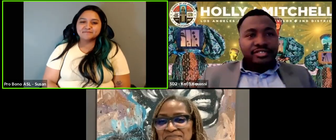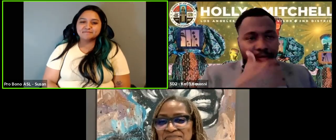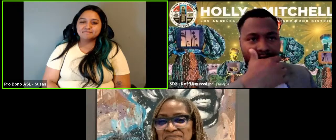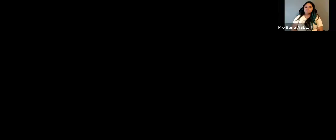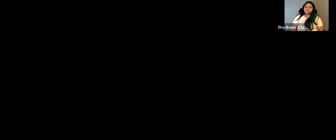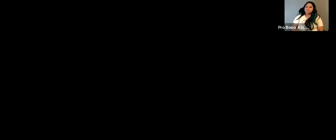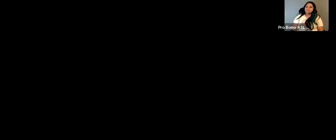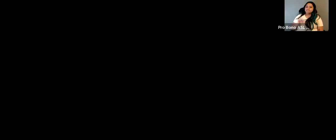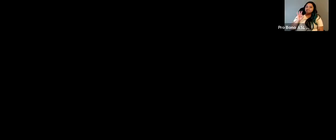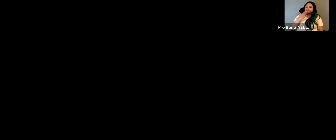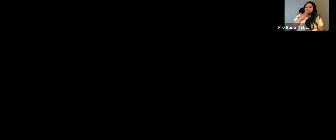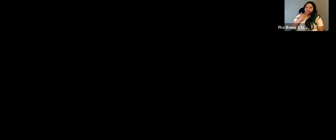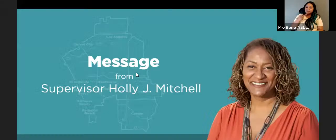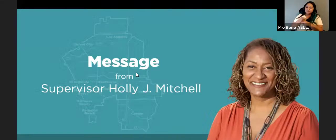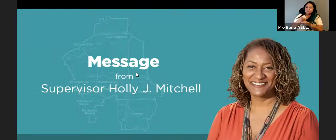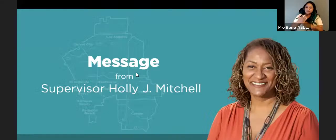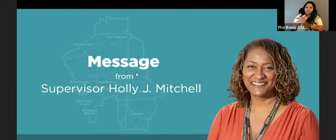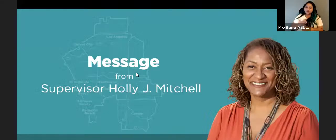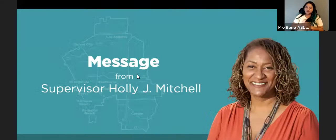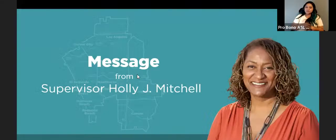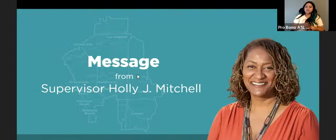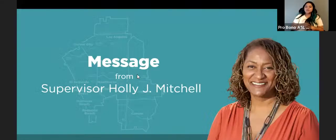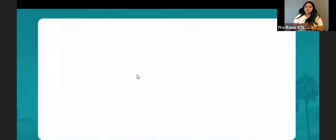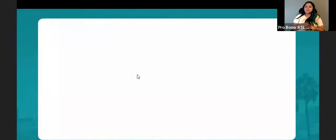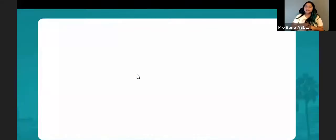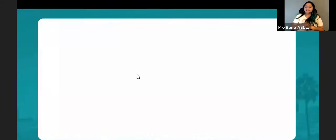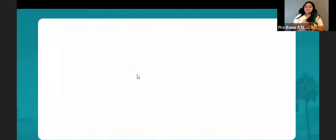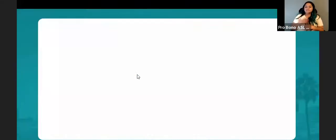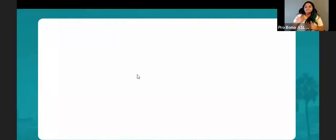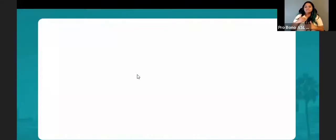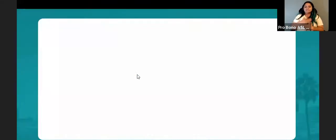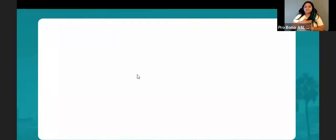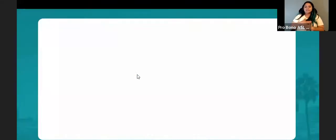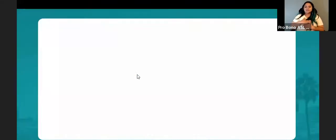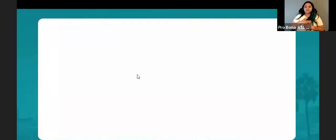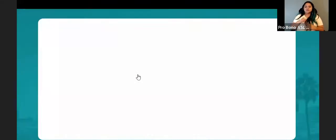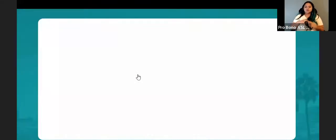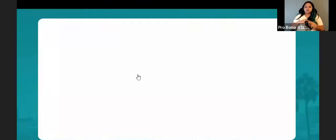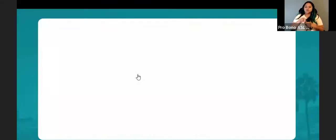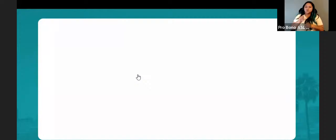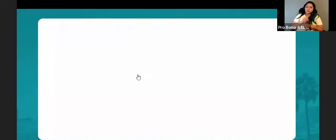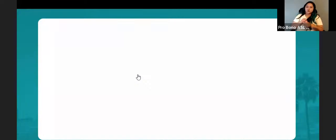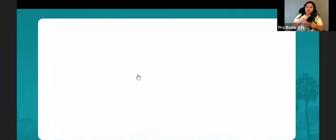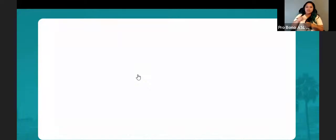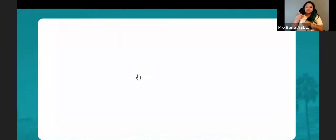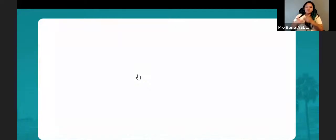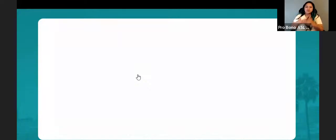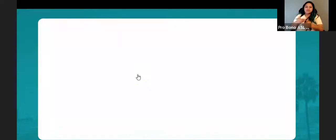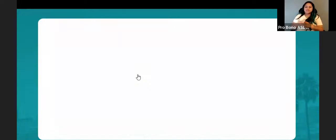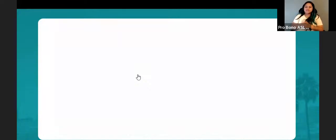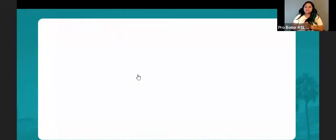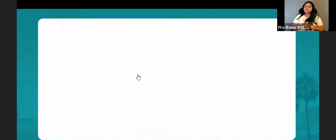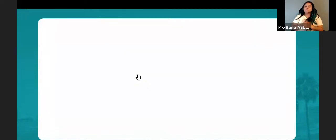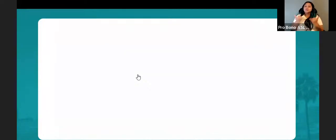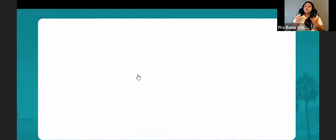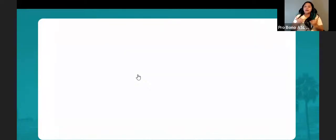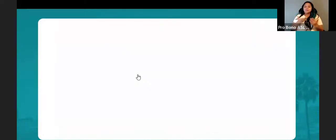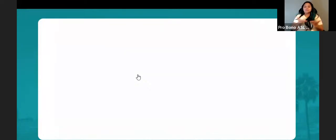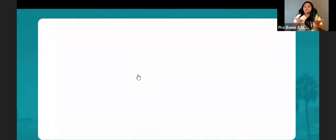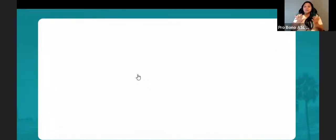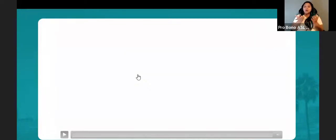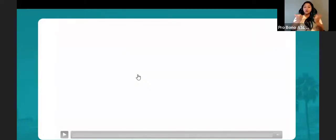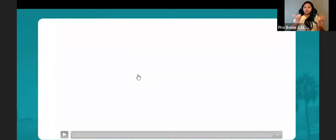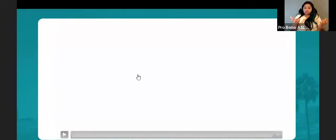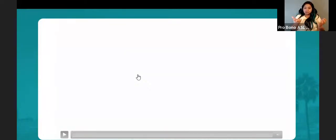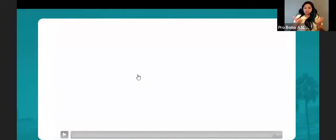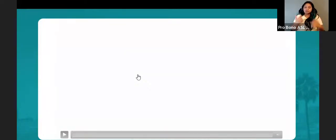you so much, Supervisor. Been a pleasure working these processes. So for the audience, now we're going to show